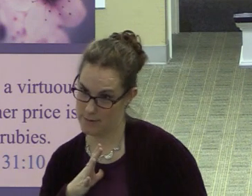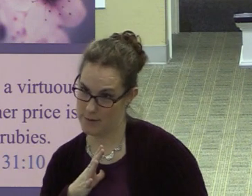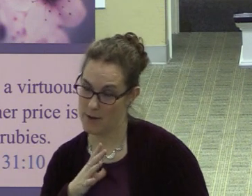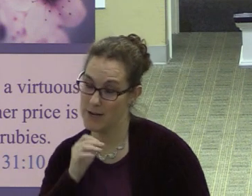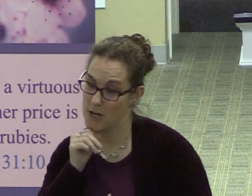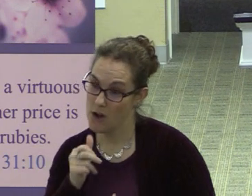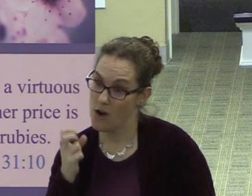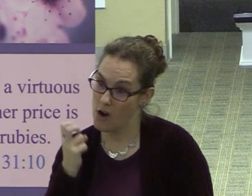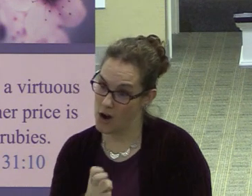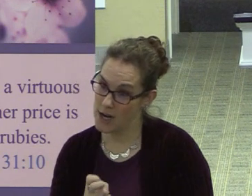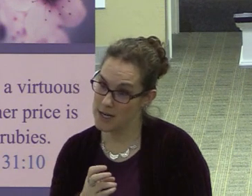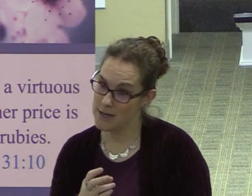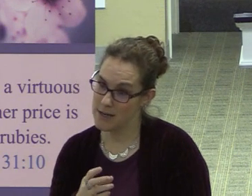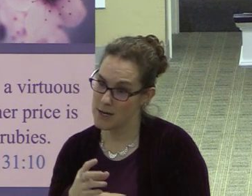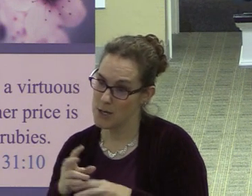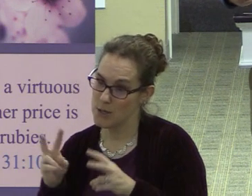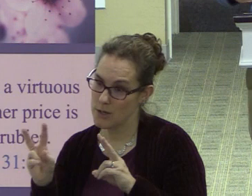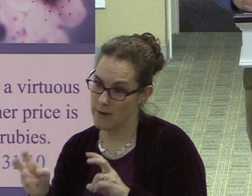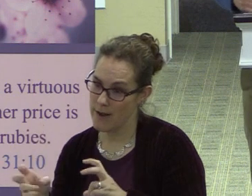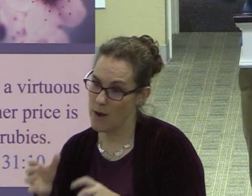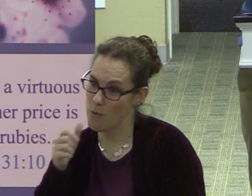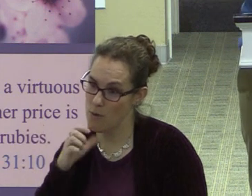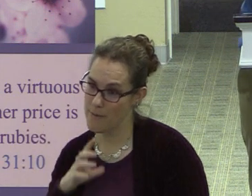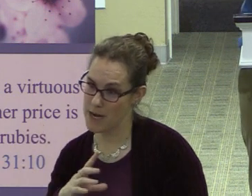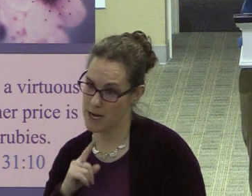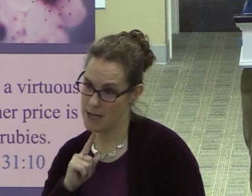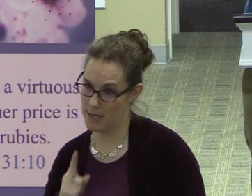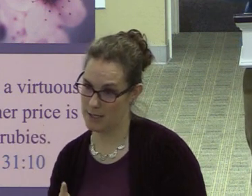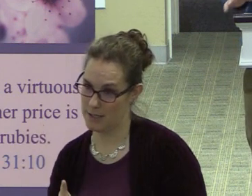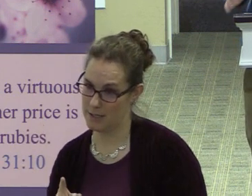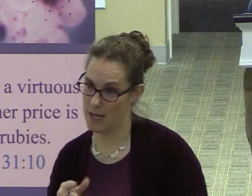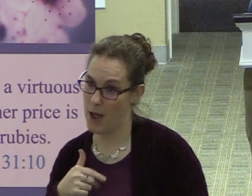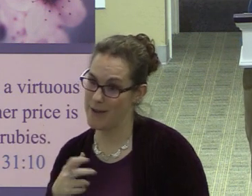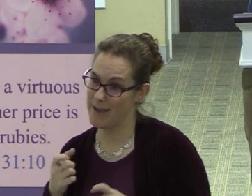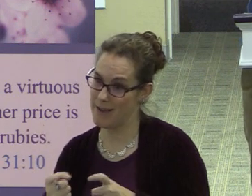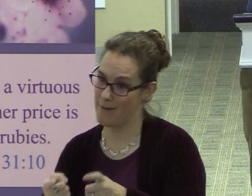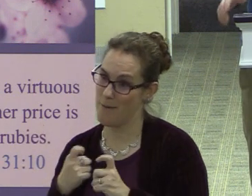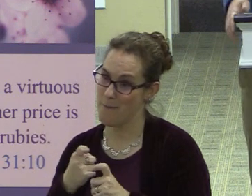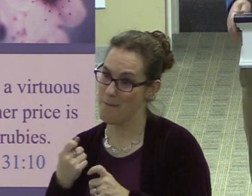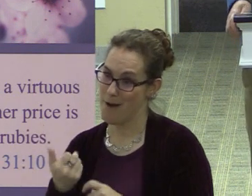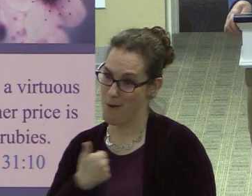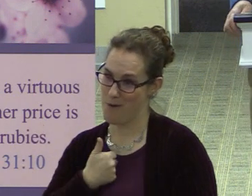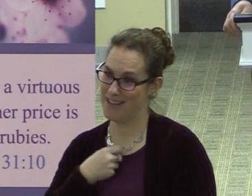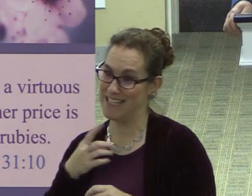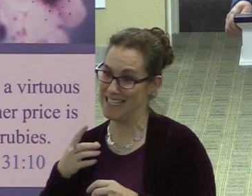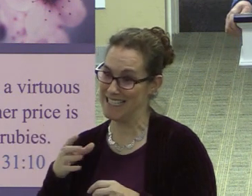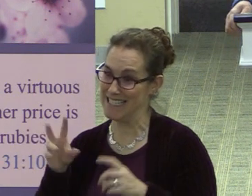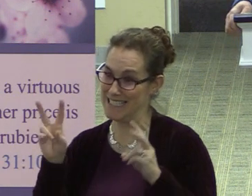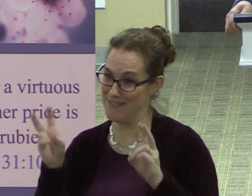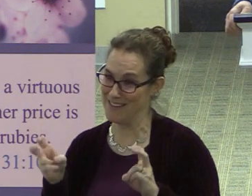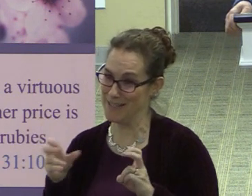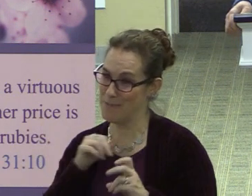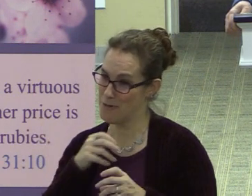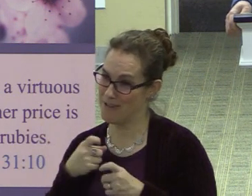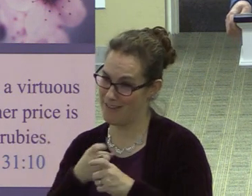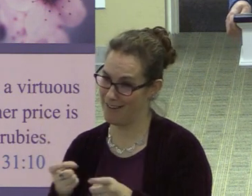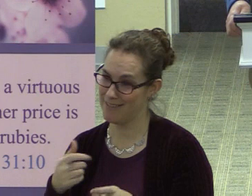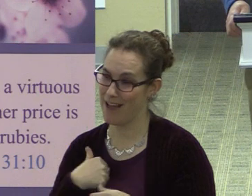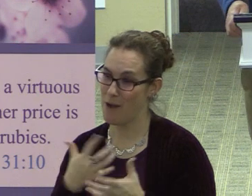is. It isn't. I've created my own definition, but I will not give it out because I might not make it out alive.